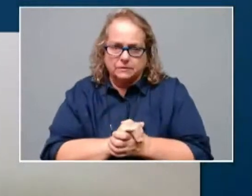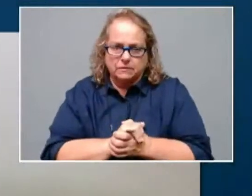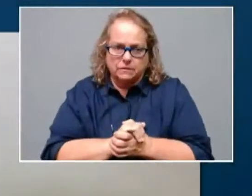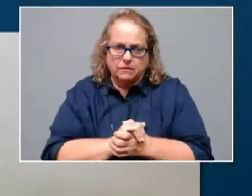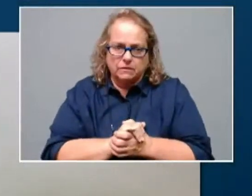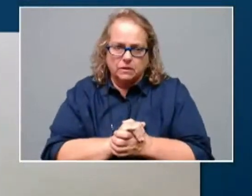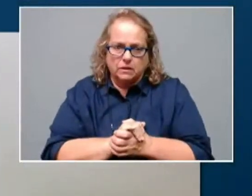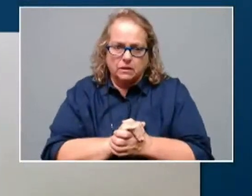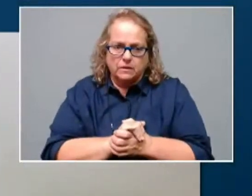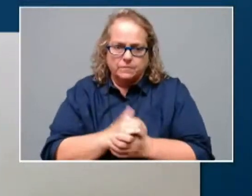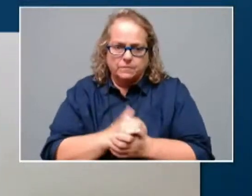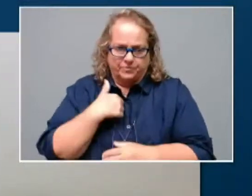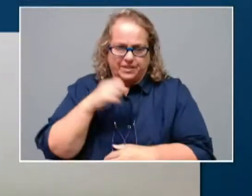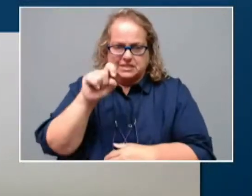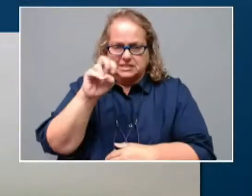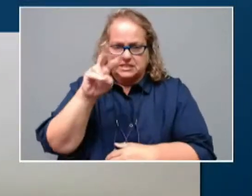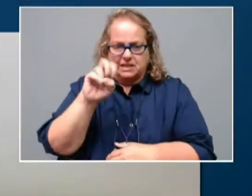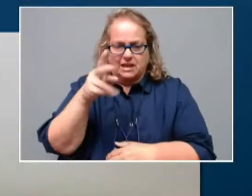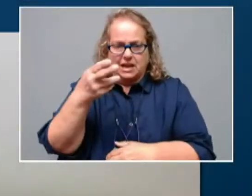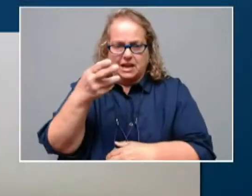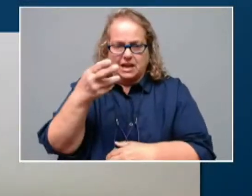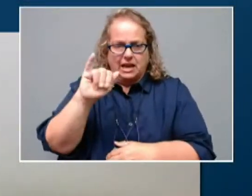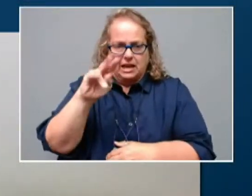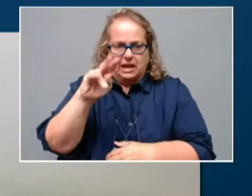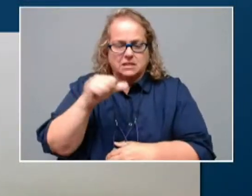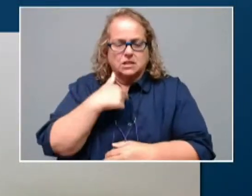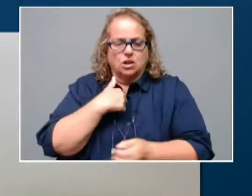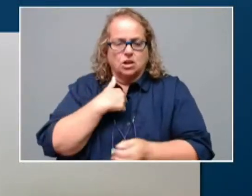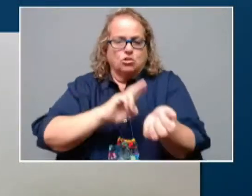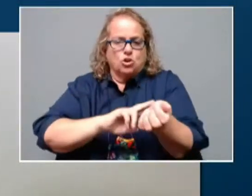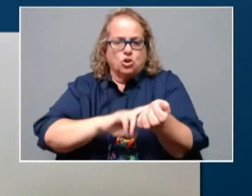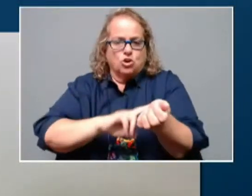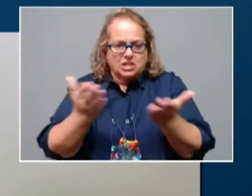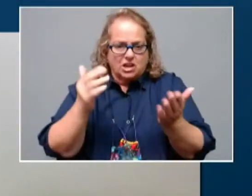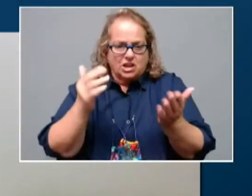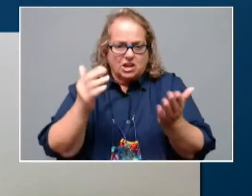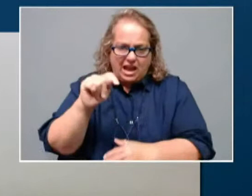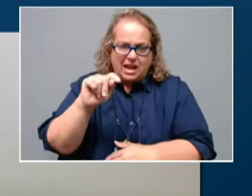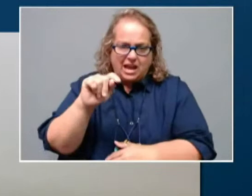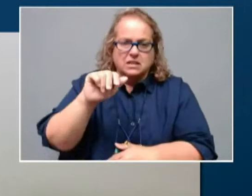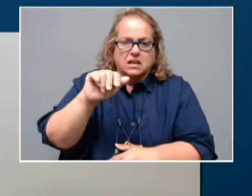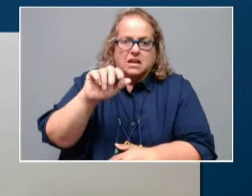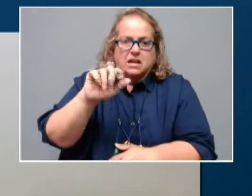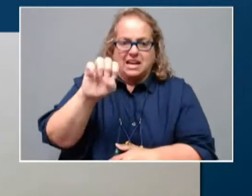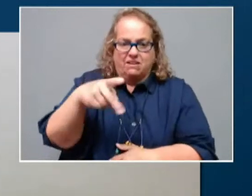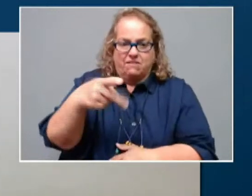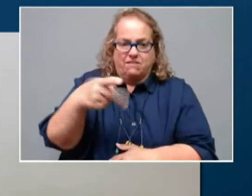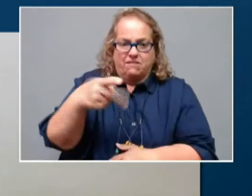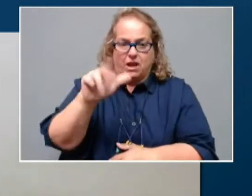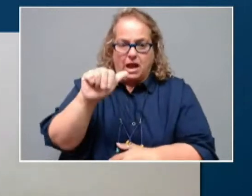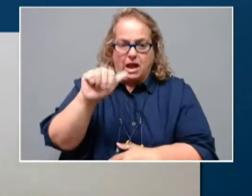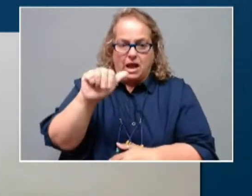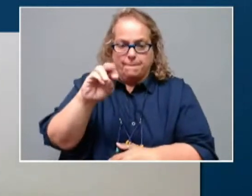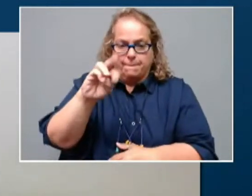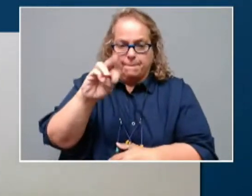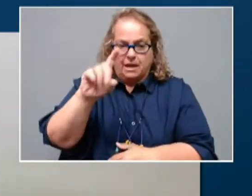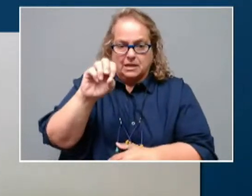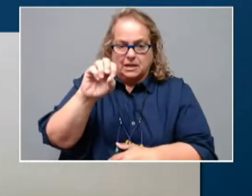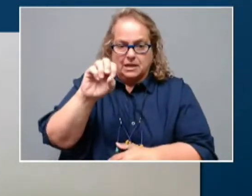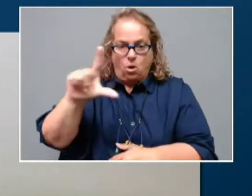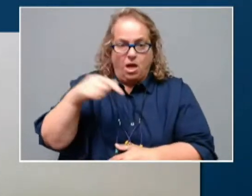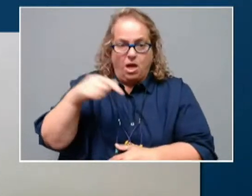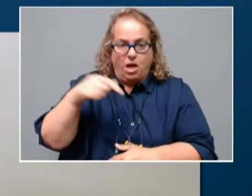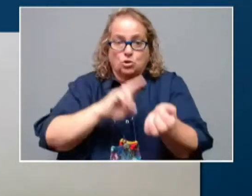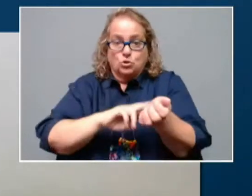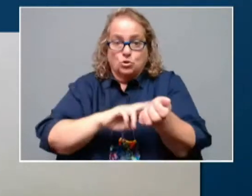Haynes, I'm a nurse here at Ephraim Mcdowell Regional Medical Center in Danville, Kentucky. I am the Nursing Director of the Intensive